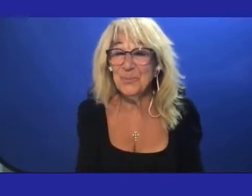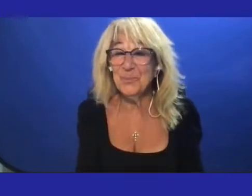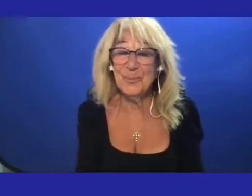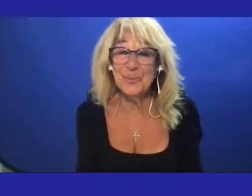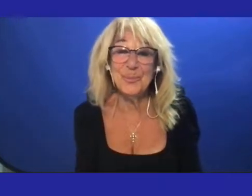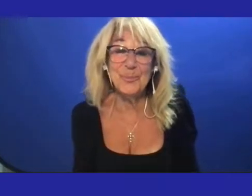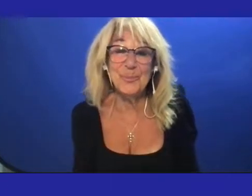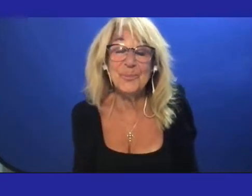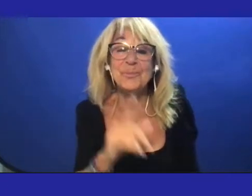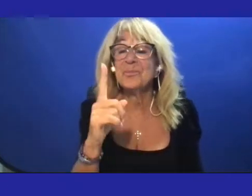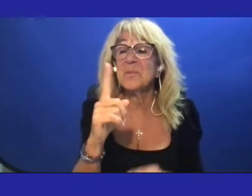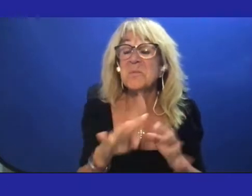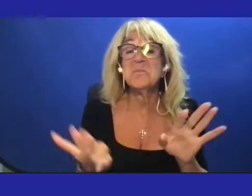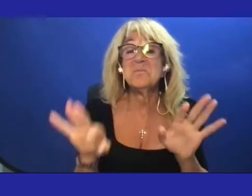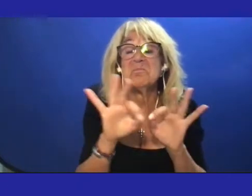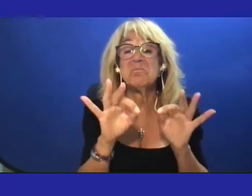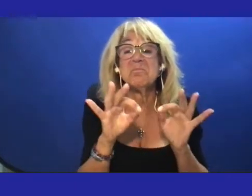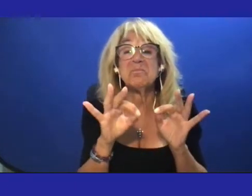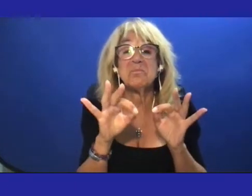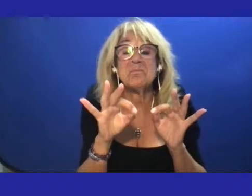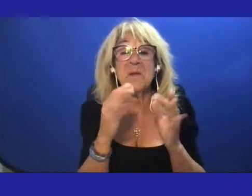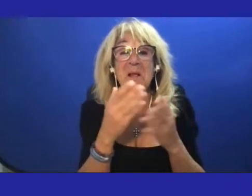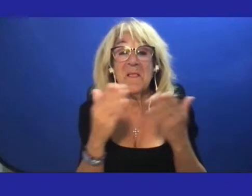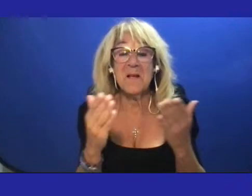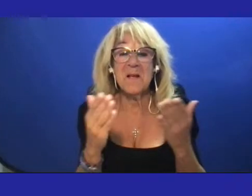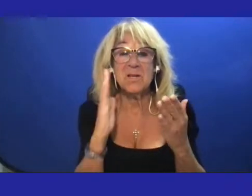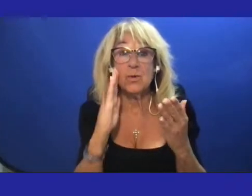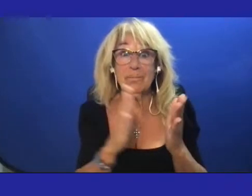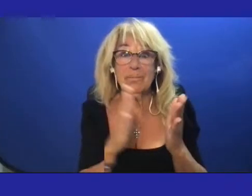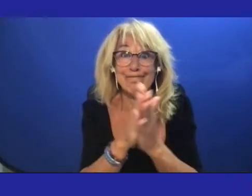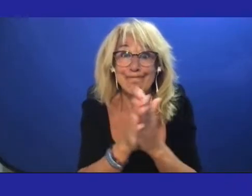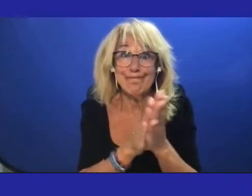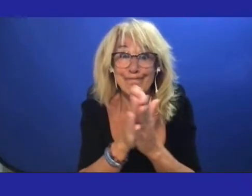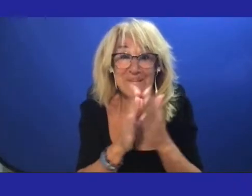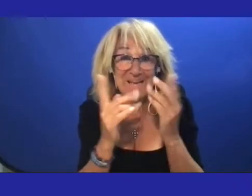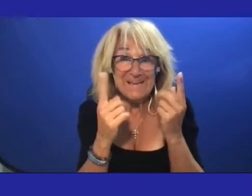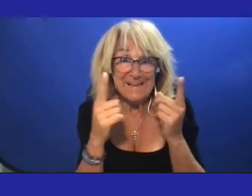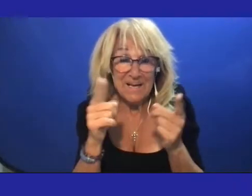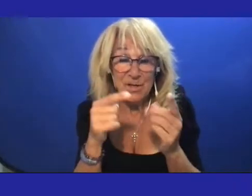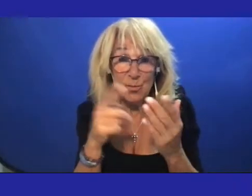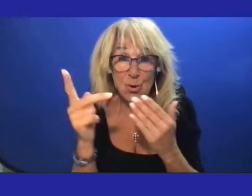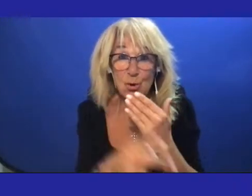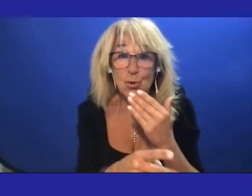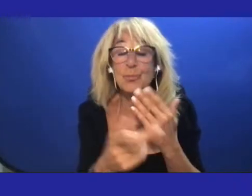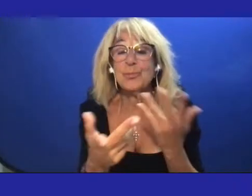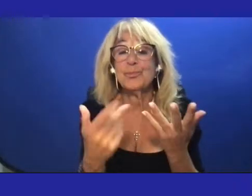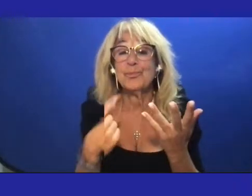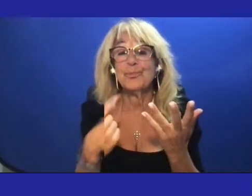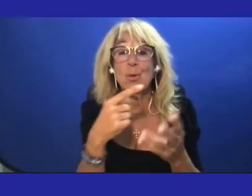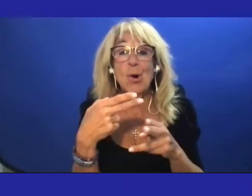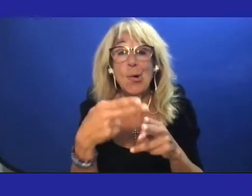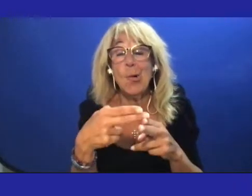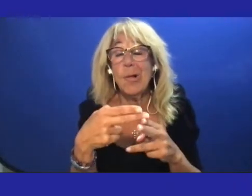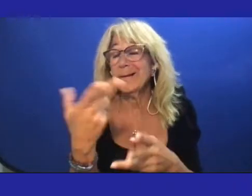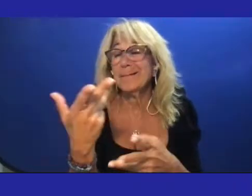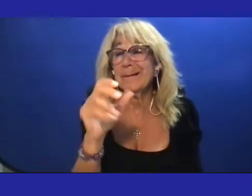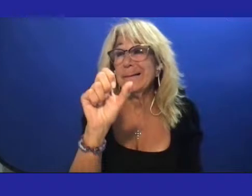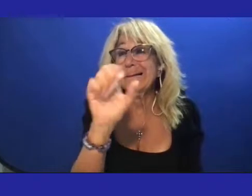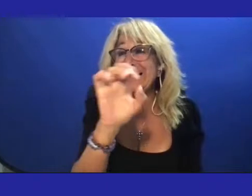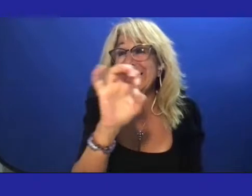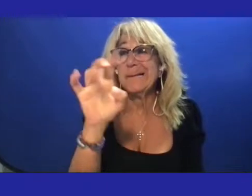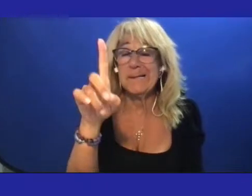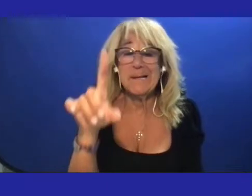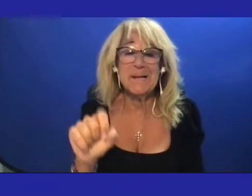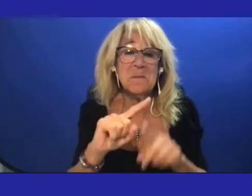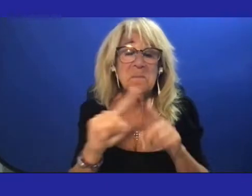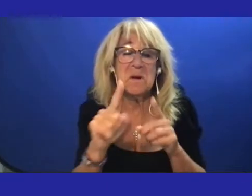One of the key things that will drive the success of this program is really, we're calling it SEEDS, but the key 5 process steps,